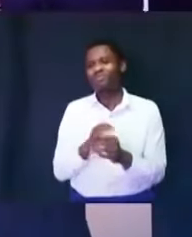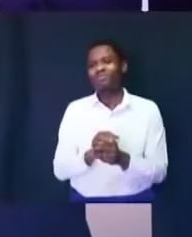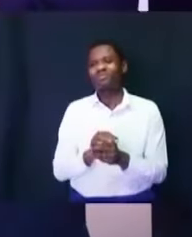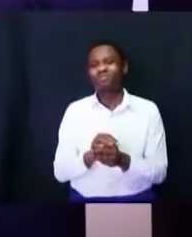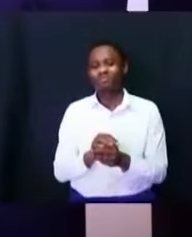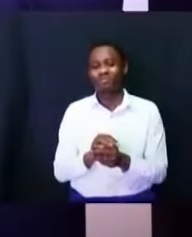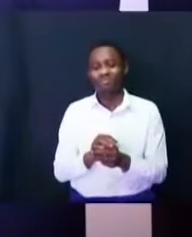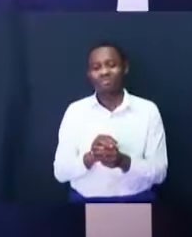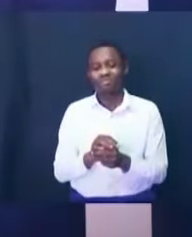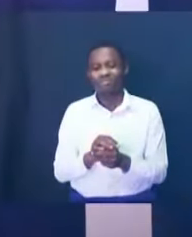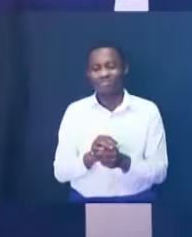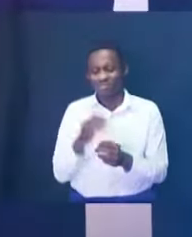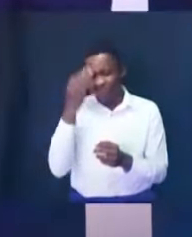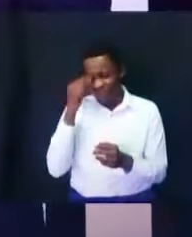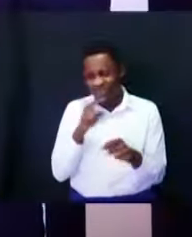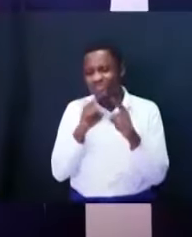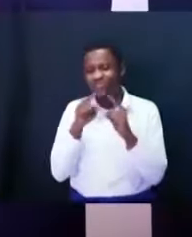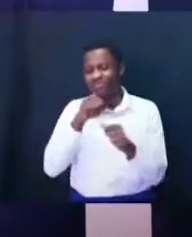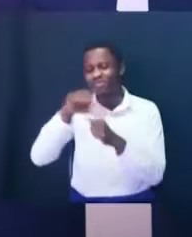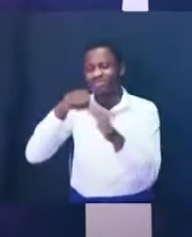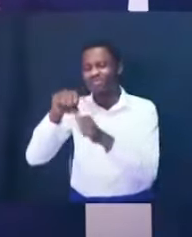yourselves about having no